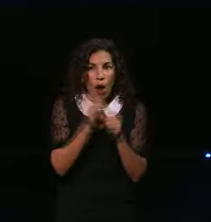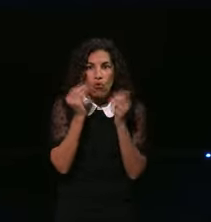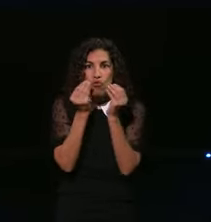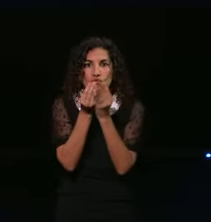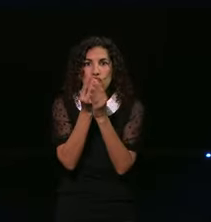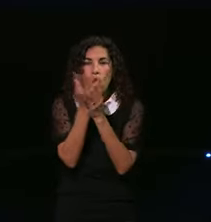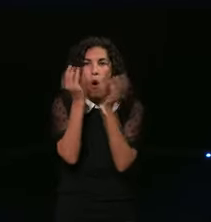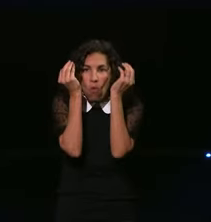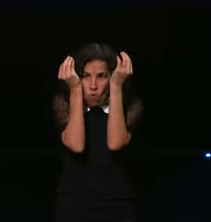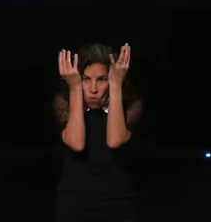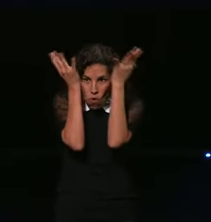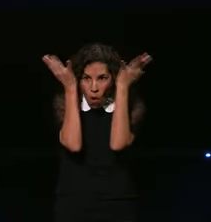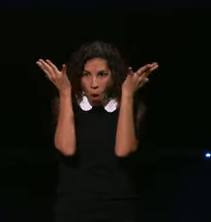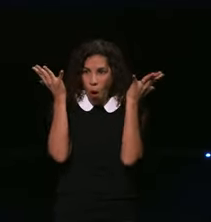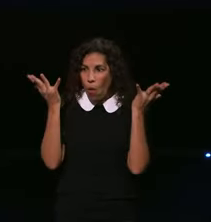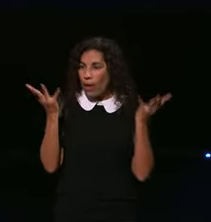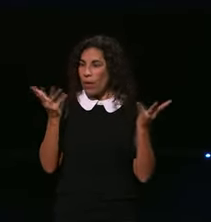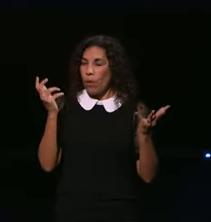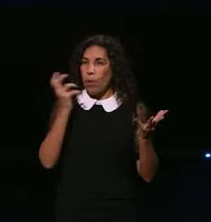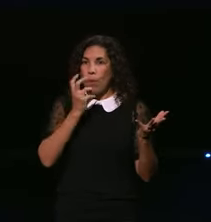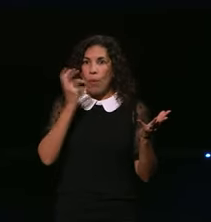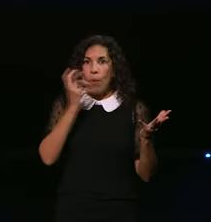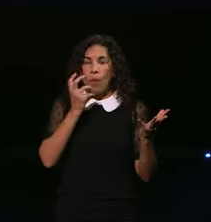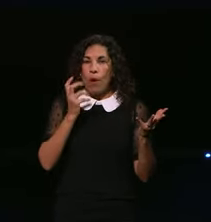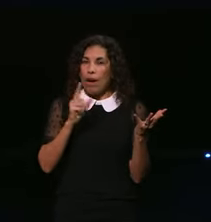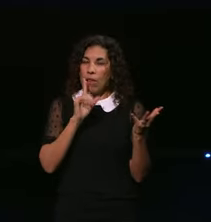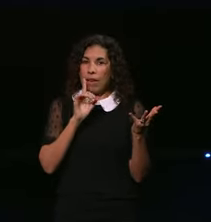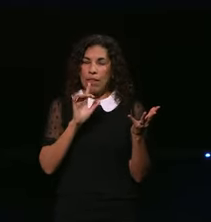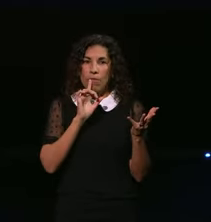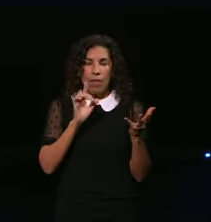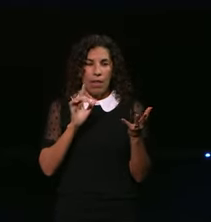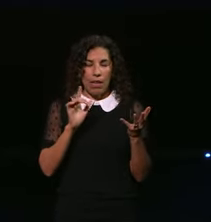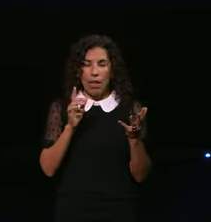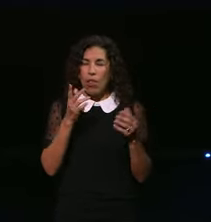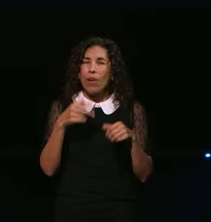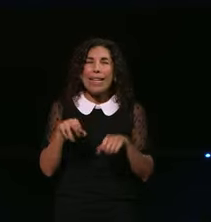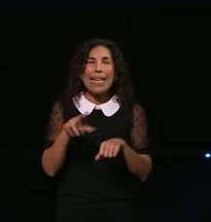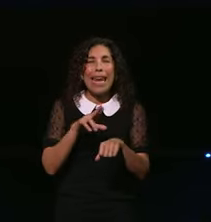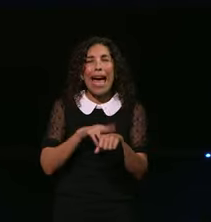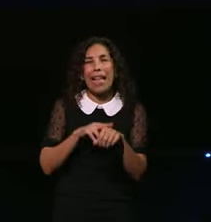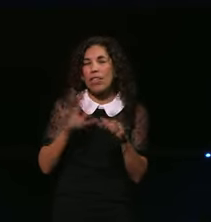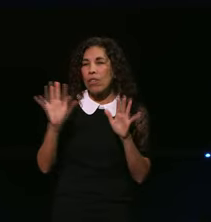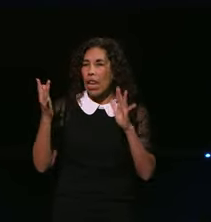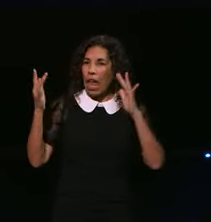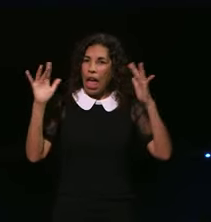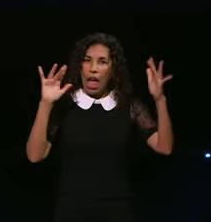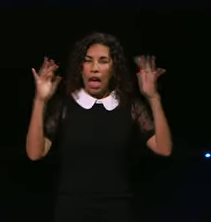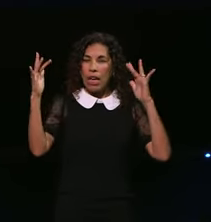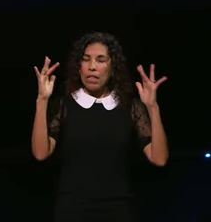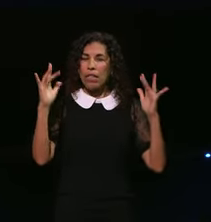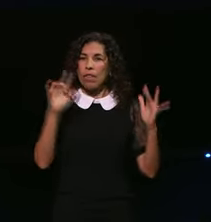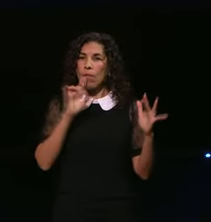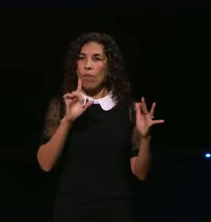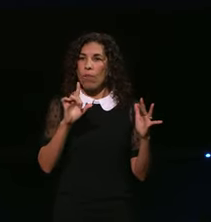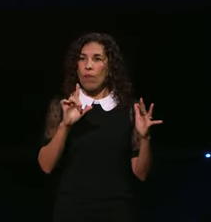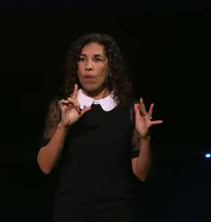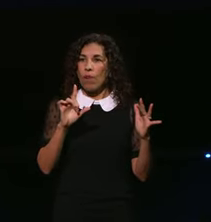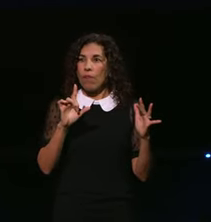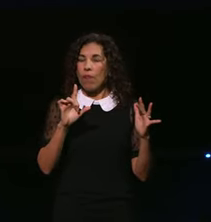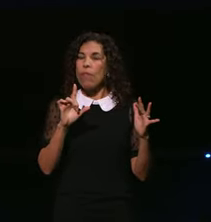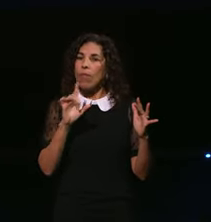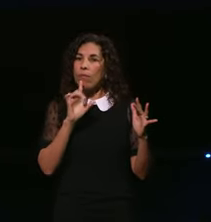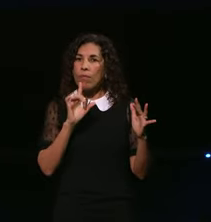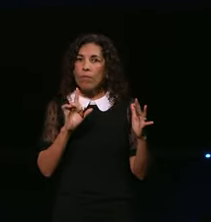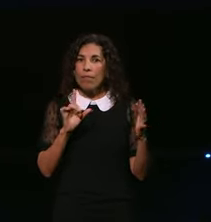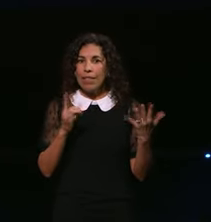growing out from their own head. You know, such so delicate and natural. And that was really like, I really glad